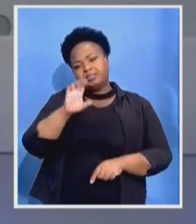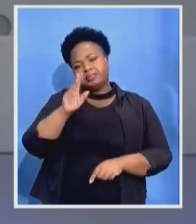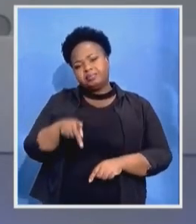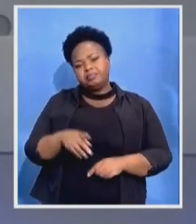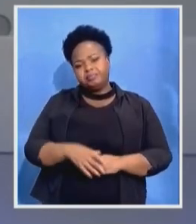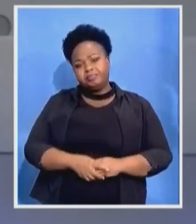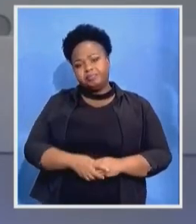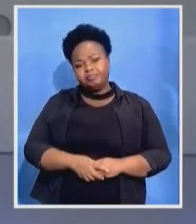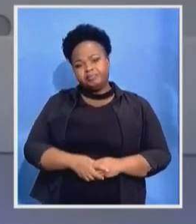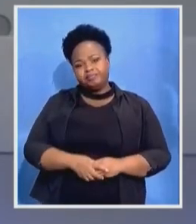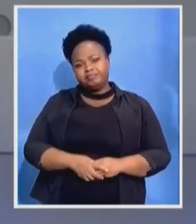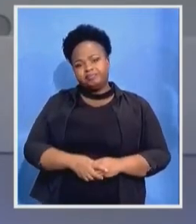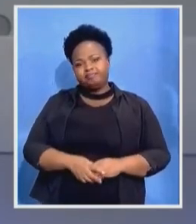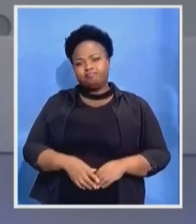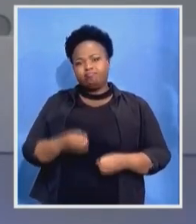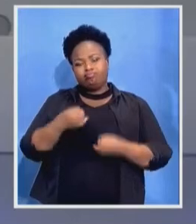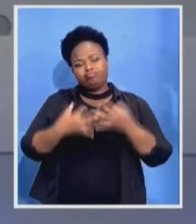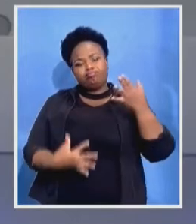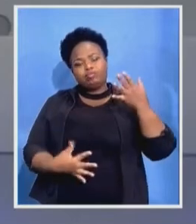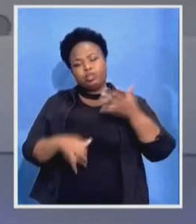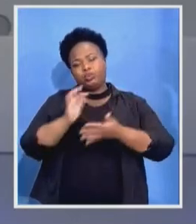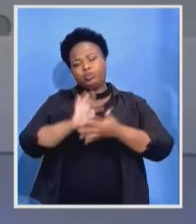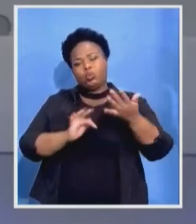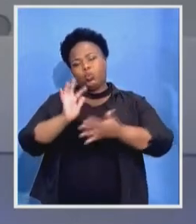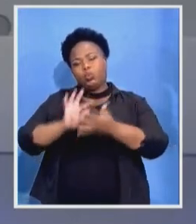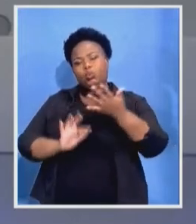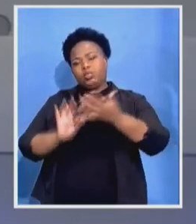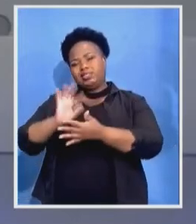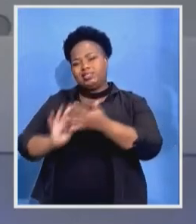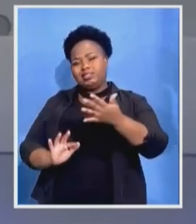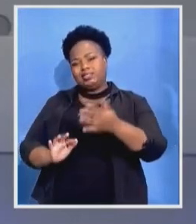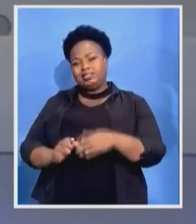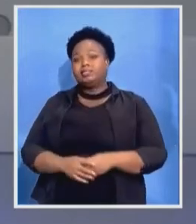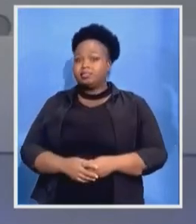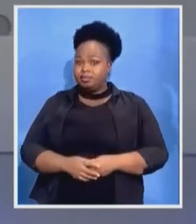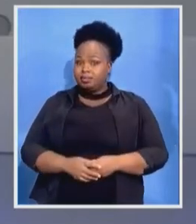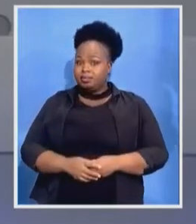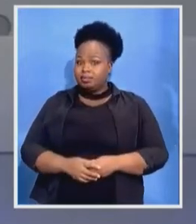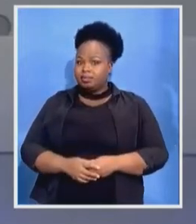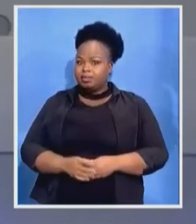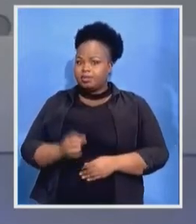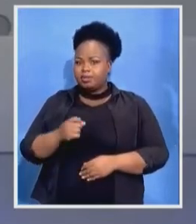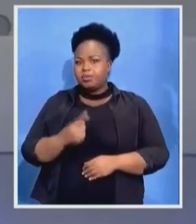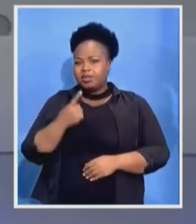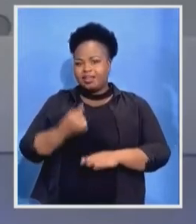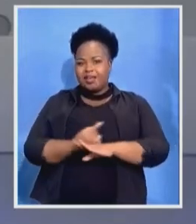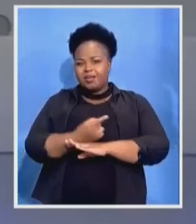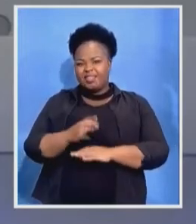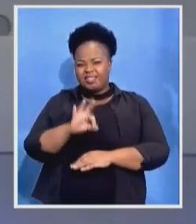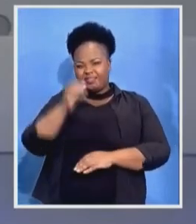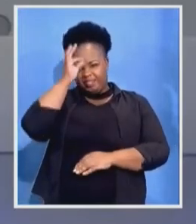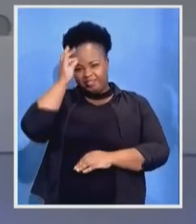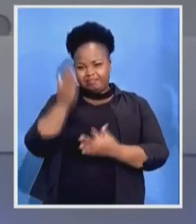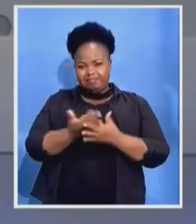to cover in the next hour and a half, so stay with us. We're going to take a quick break for now. More news next.